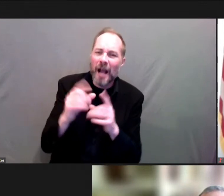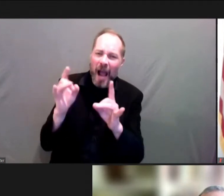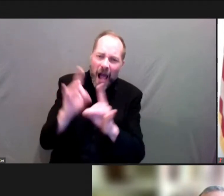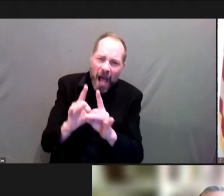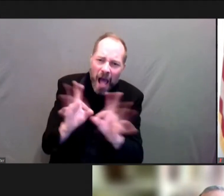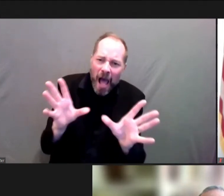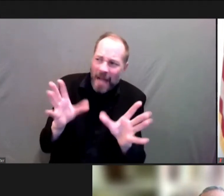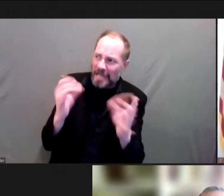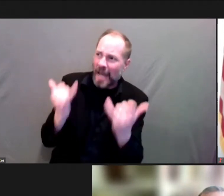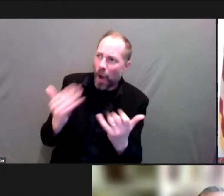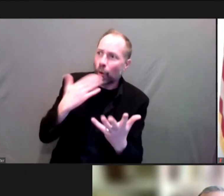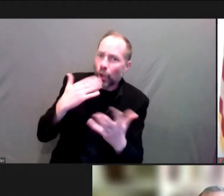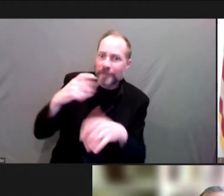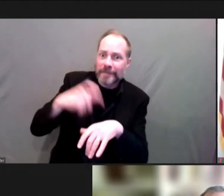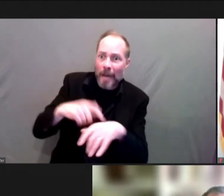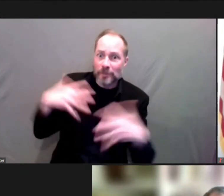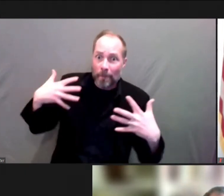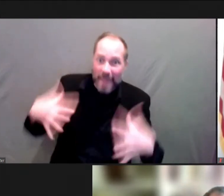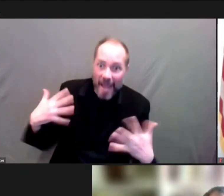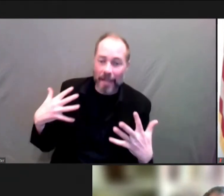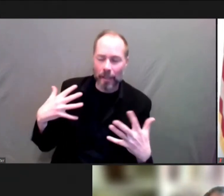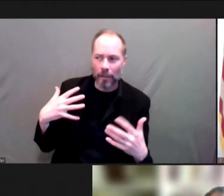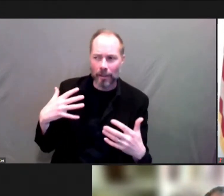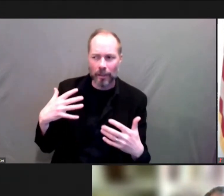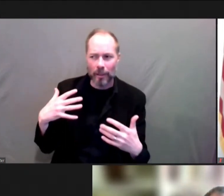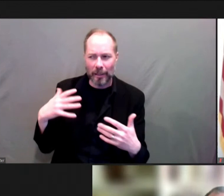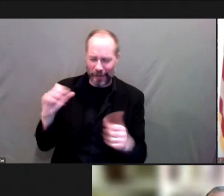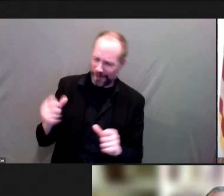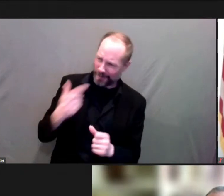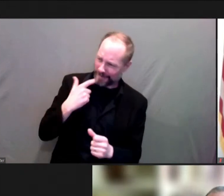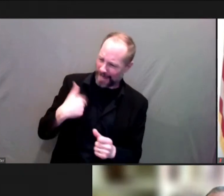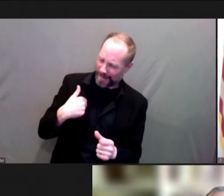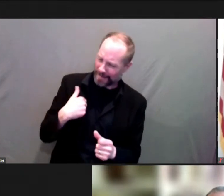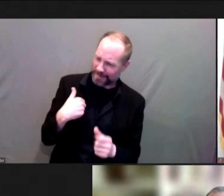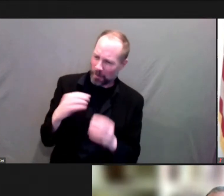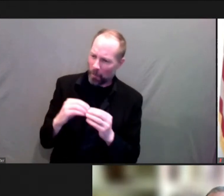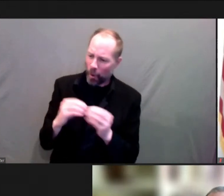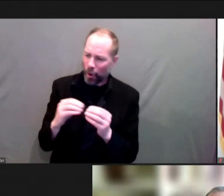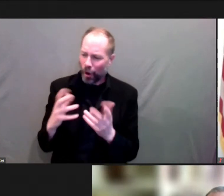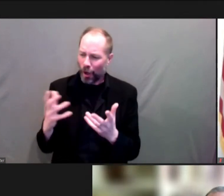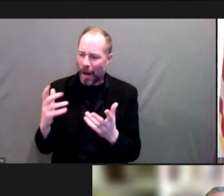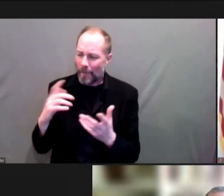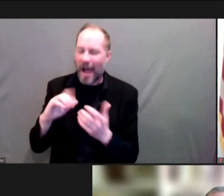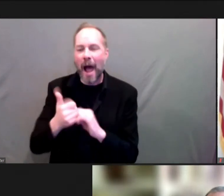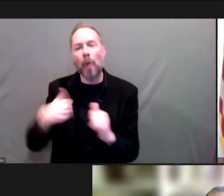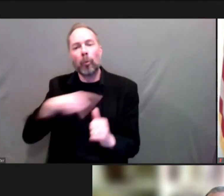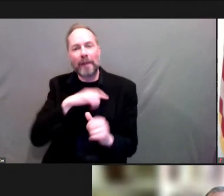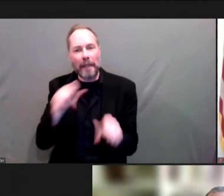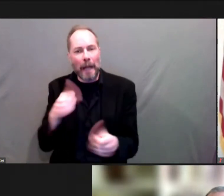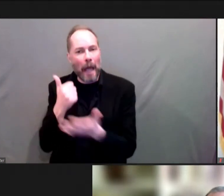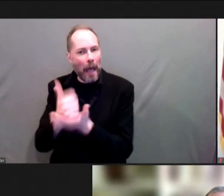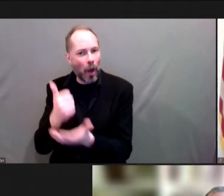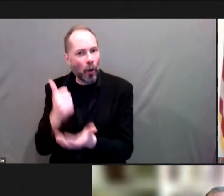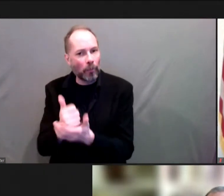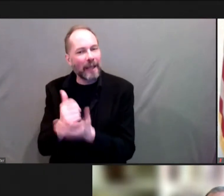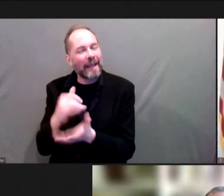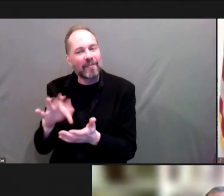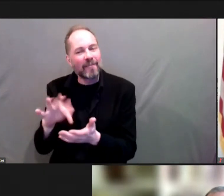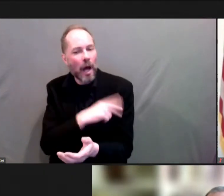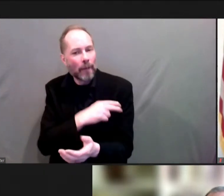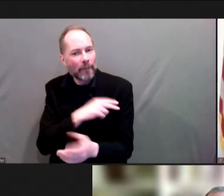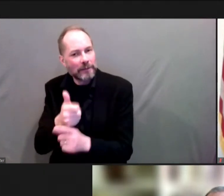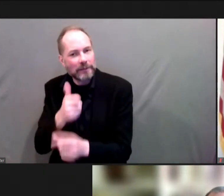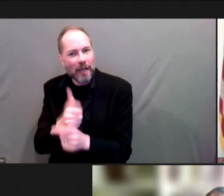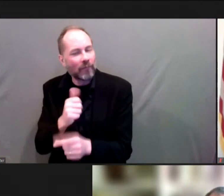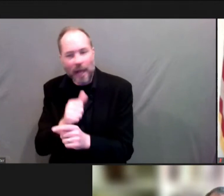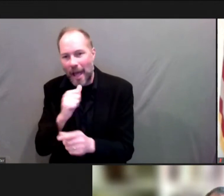panic. Can you elaborate further on what can be done to help understaffed hospitals, especially considering that the rest of the